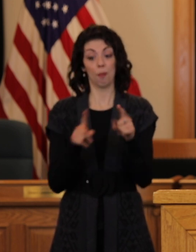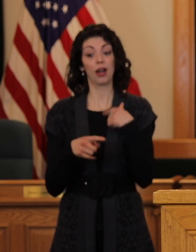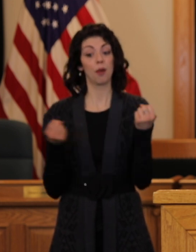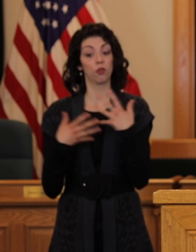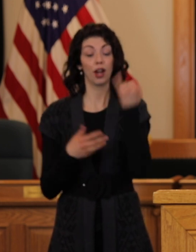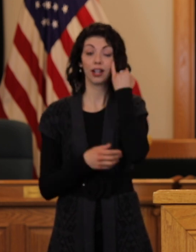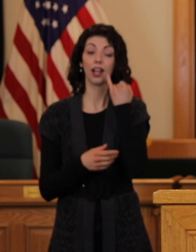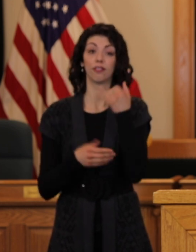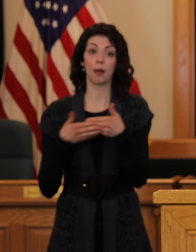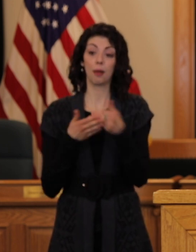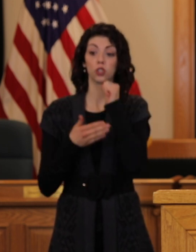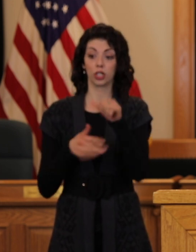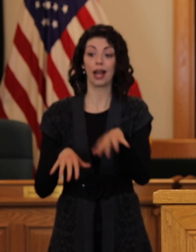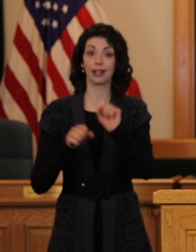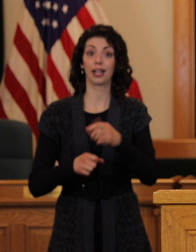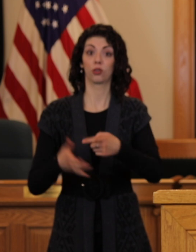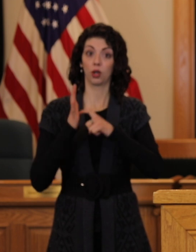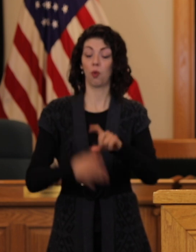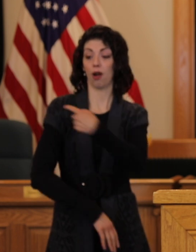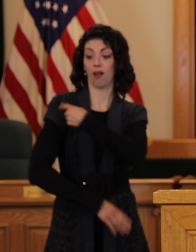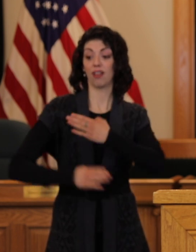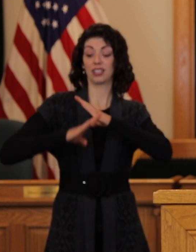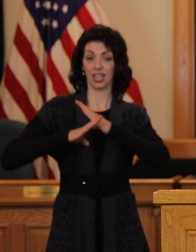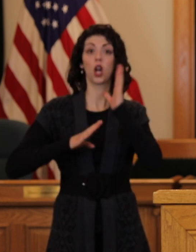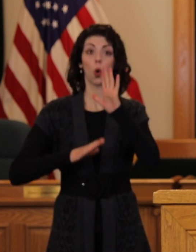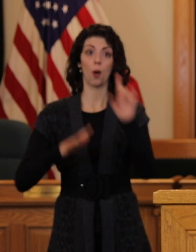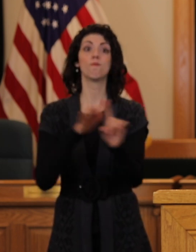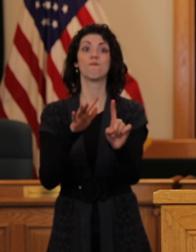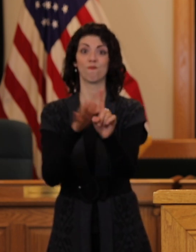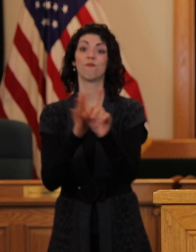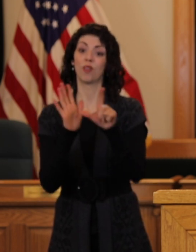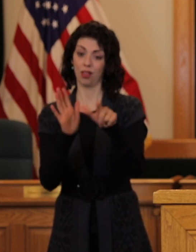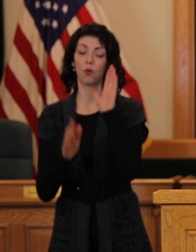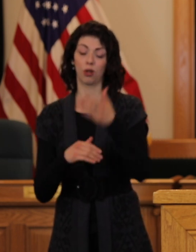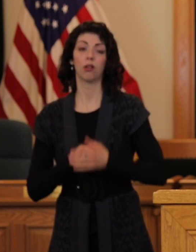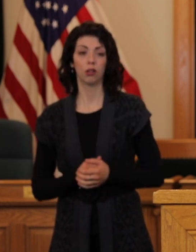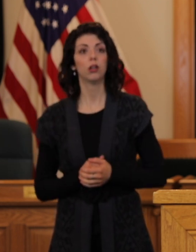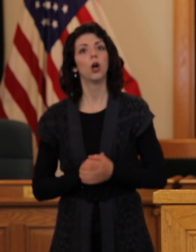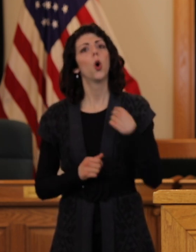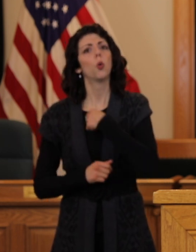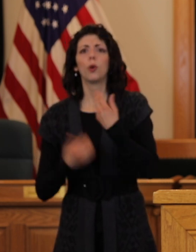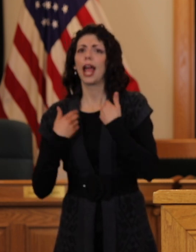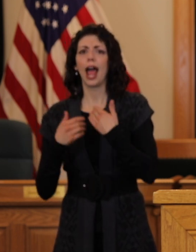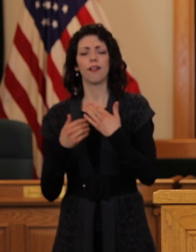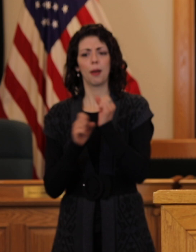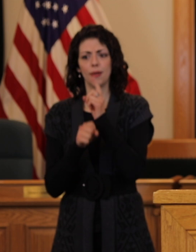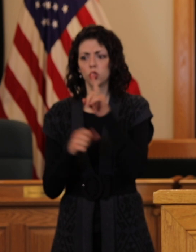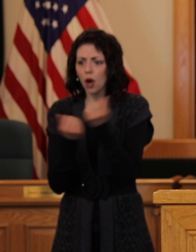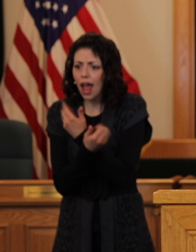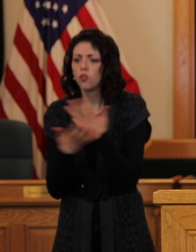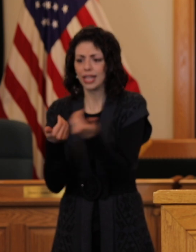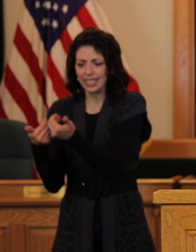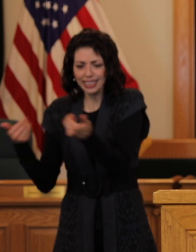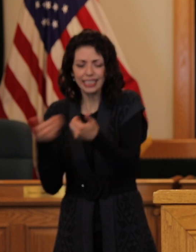has a separate entrance now for well babies and a designated well baby room with separate equipment just for your little ones so we